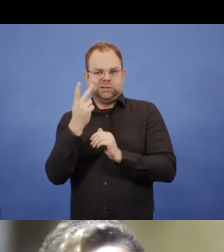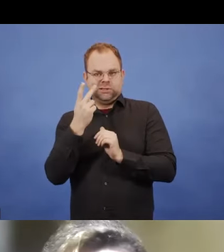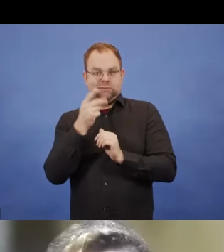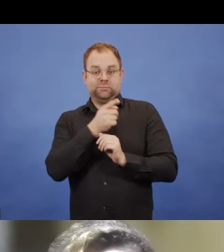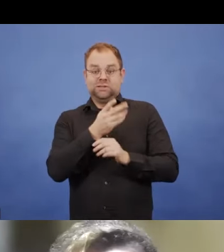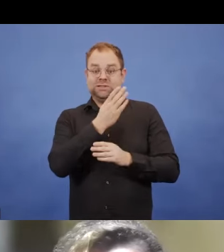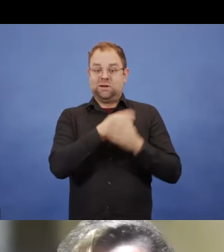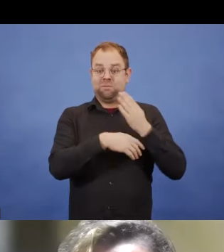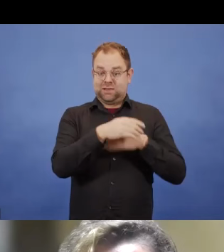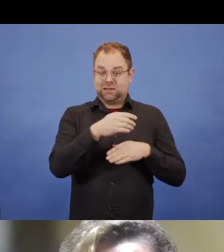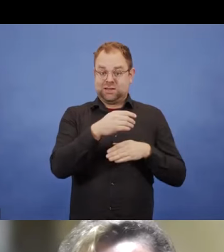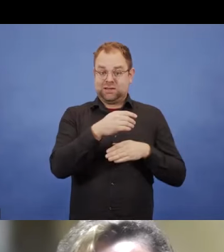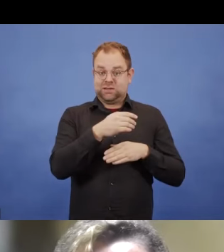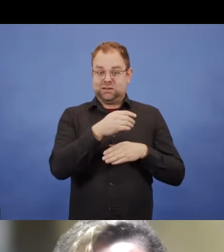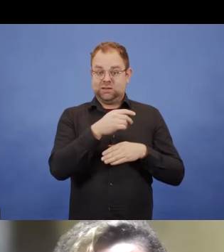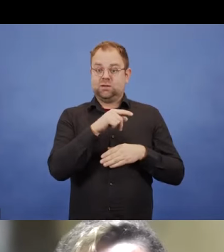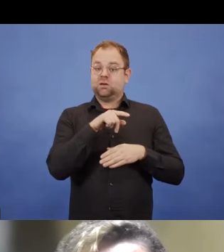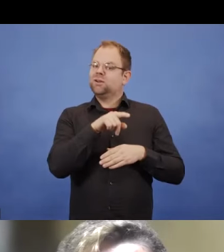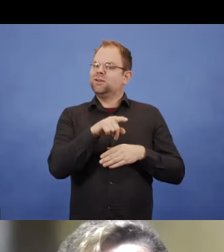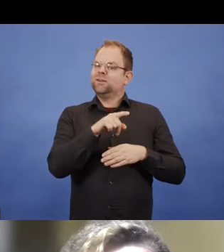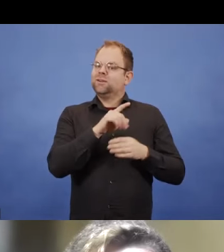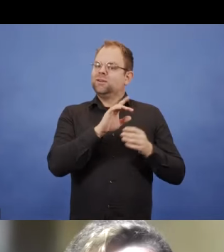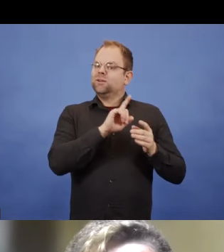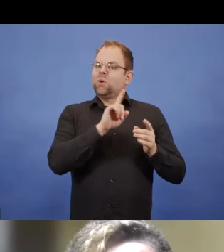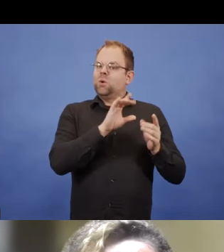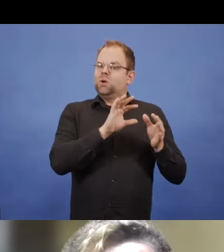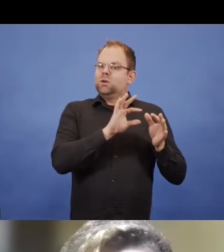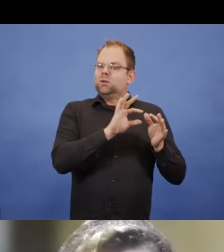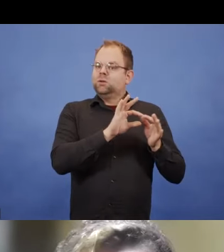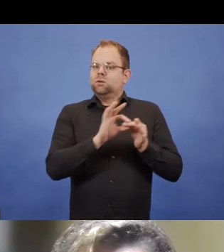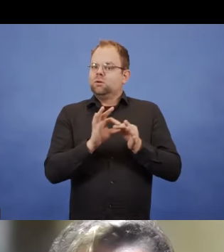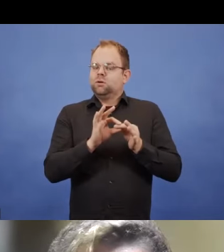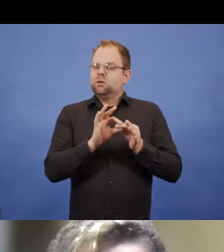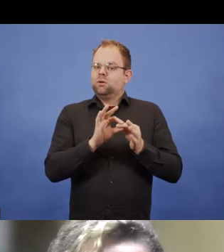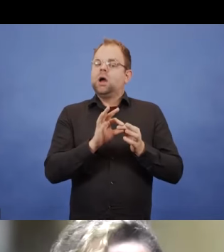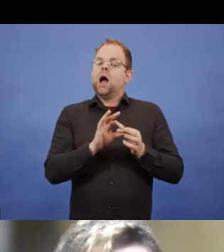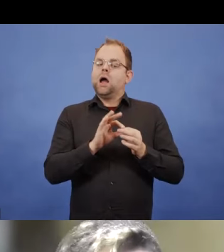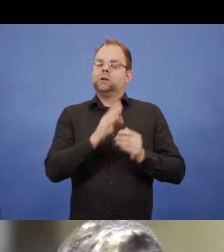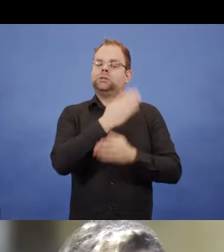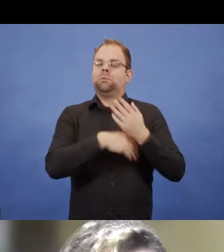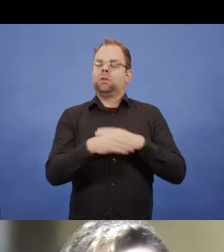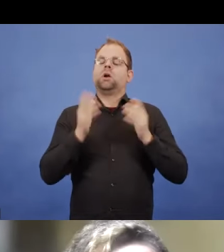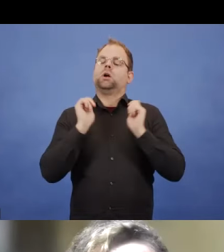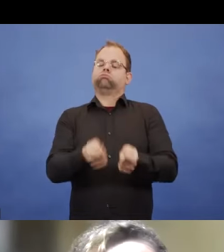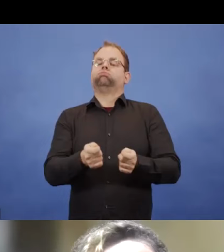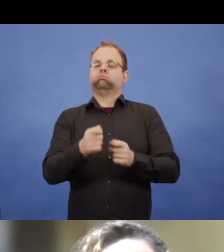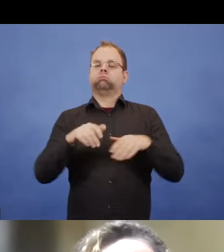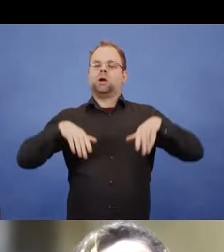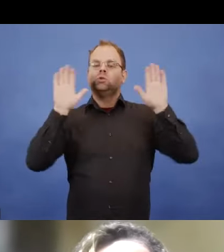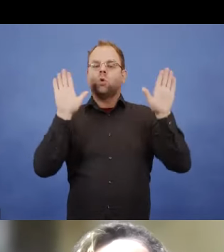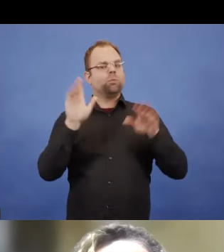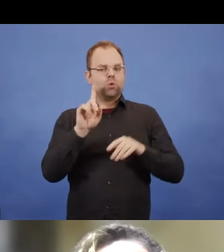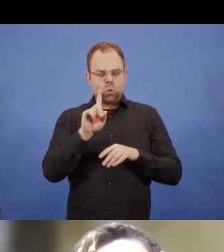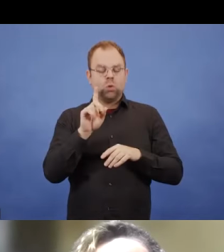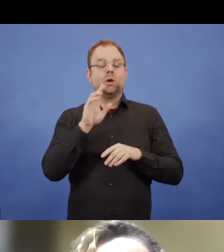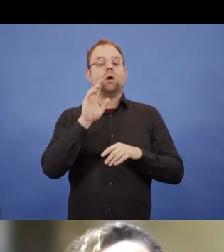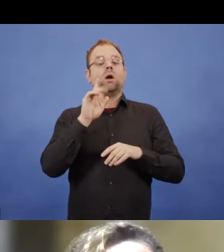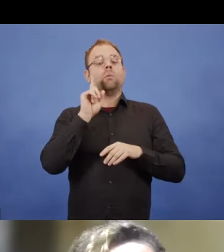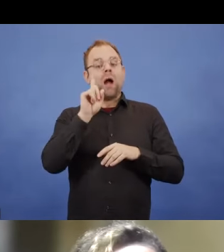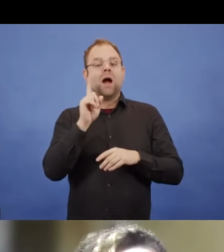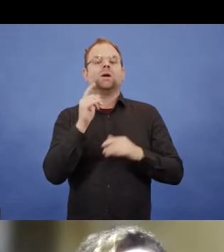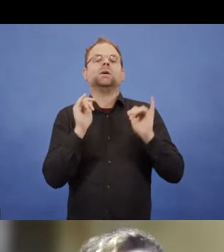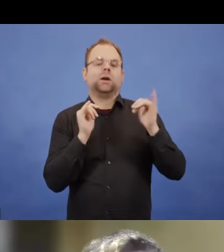So now this was more like for the theoretical part of it, so that you know who is a refugee and how this is relevant for persons with disabilities. Now